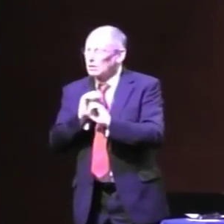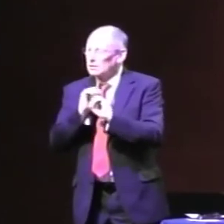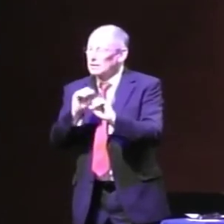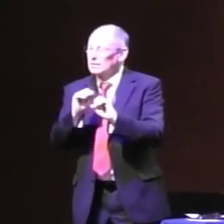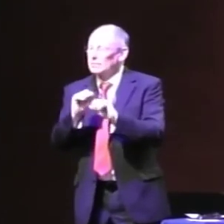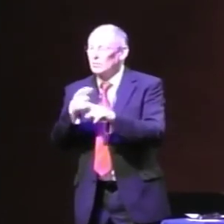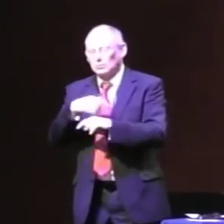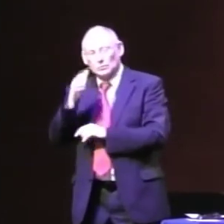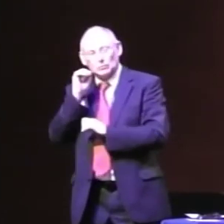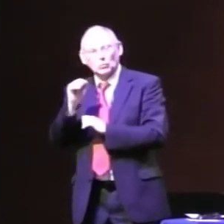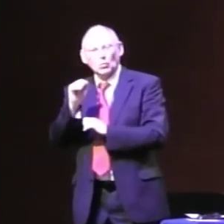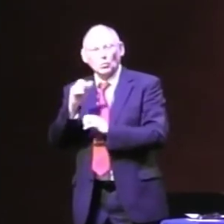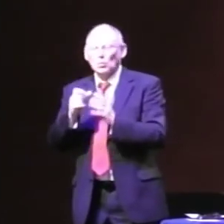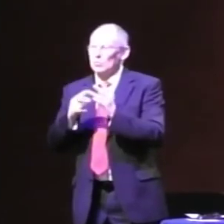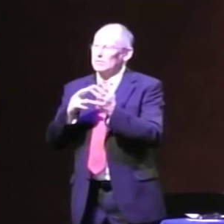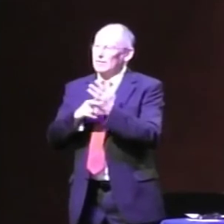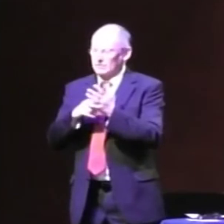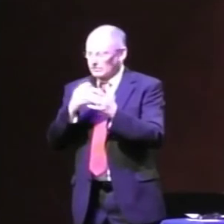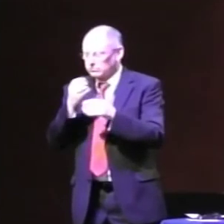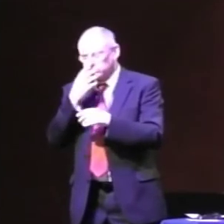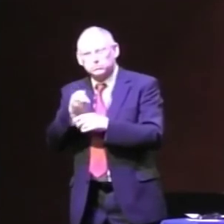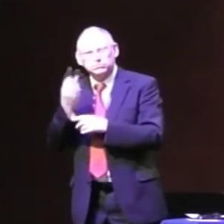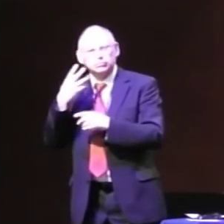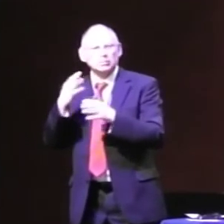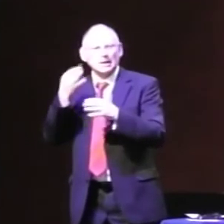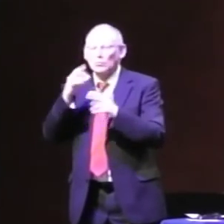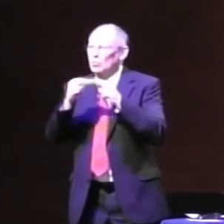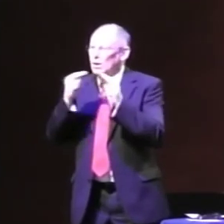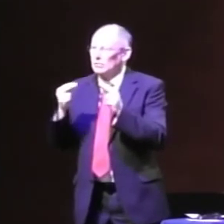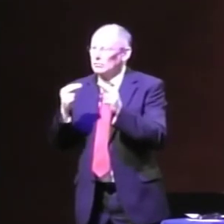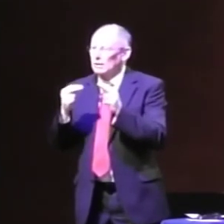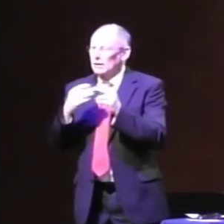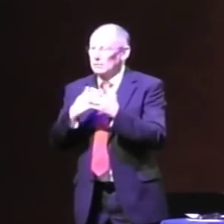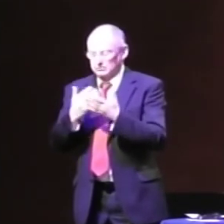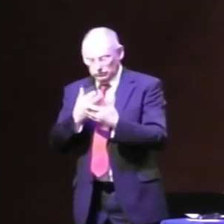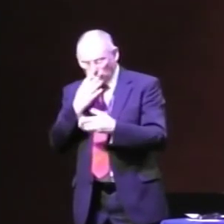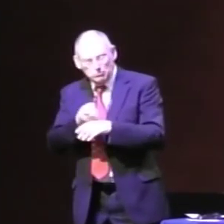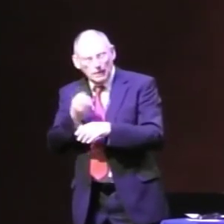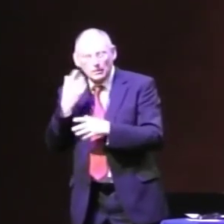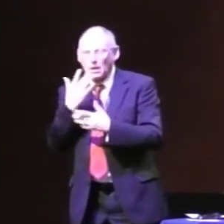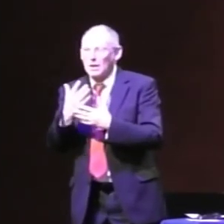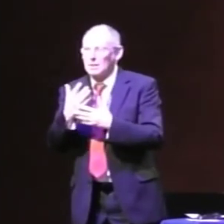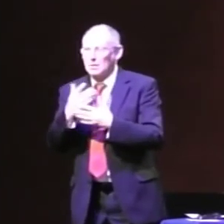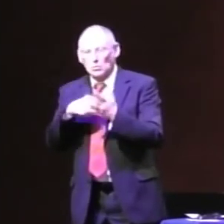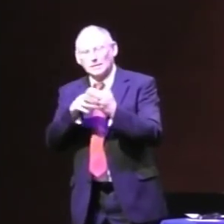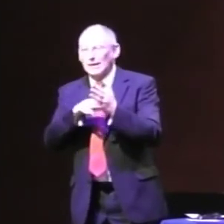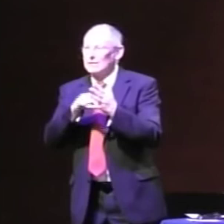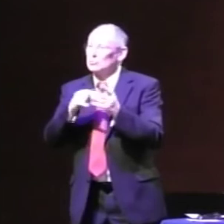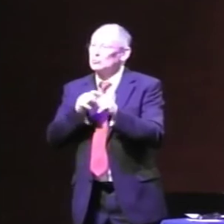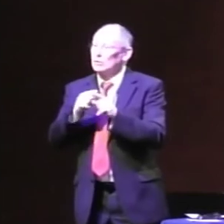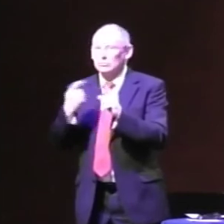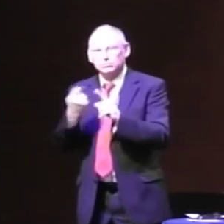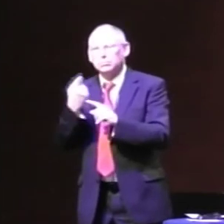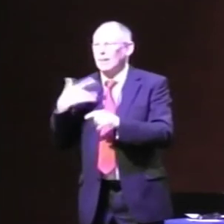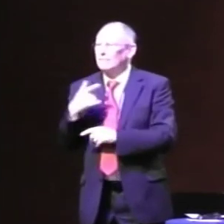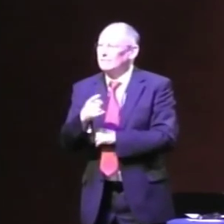all know the Conservatives couldn't care less about council housing, couldn't care less about hard-working tenants seeking to get on in life. But